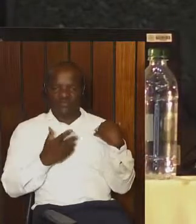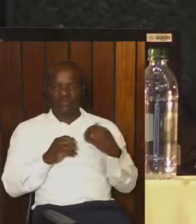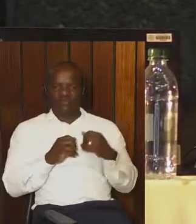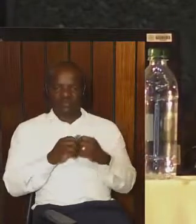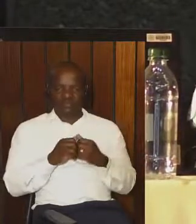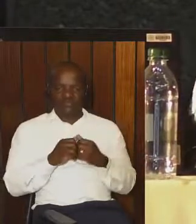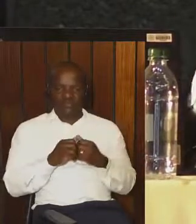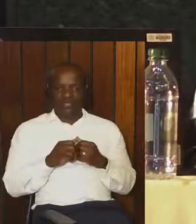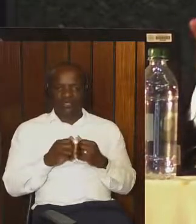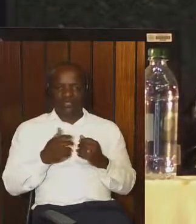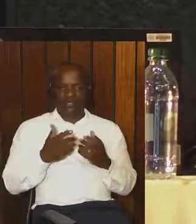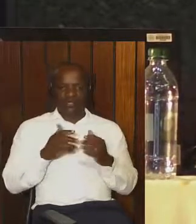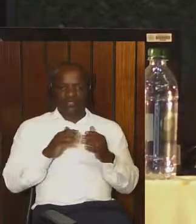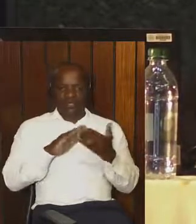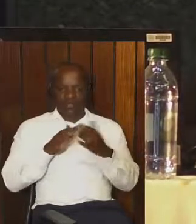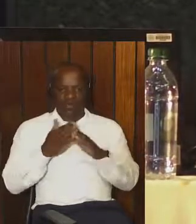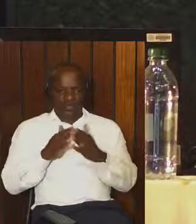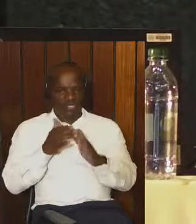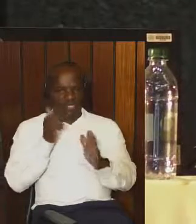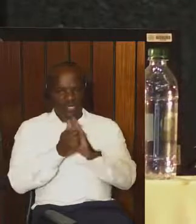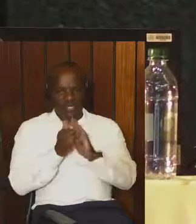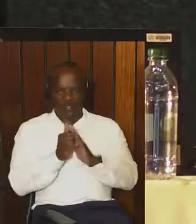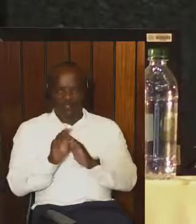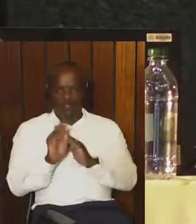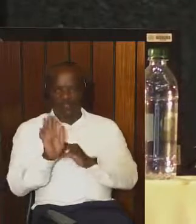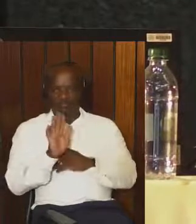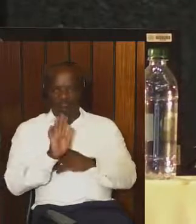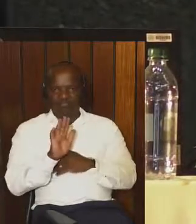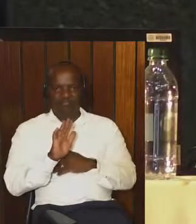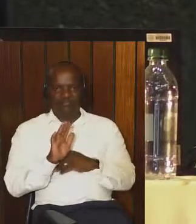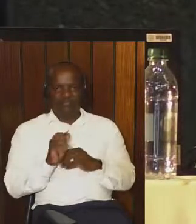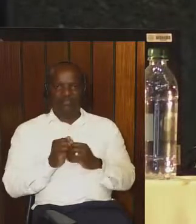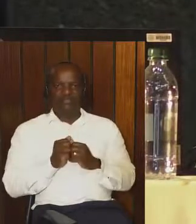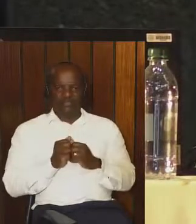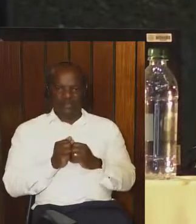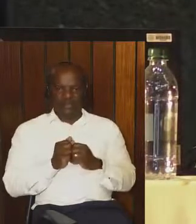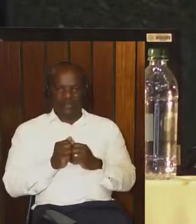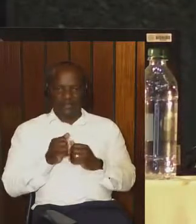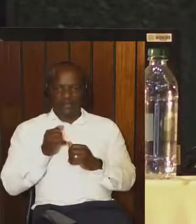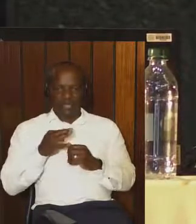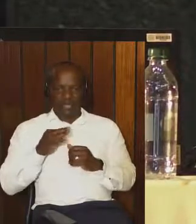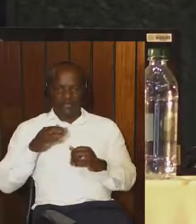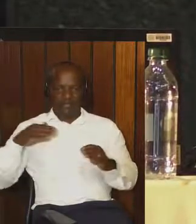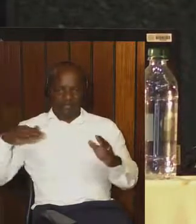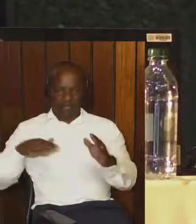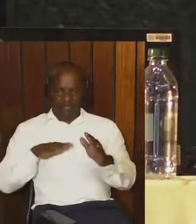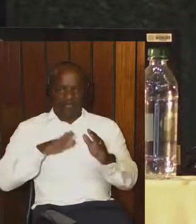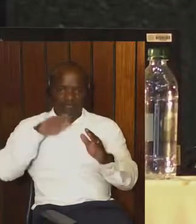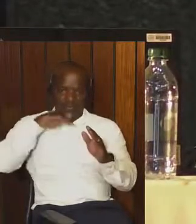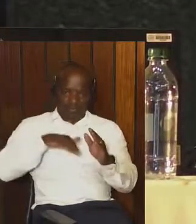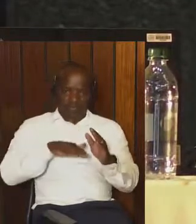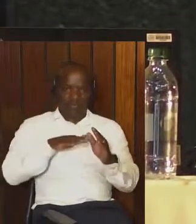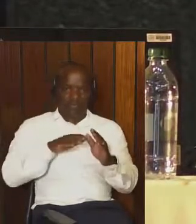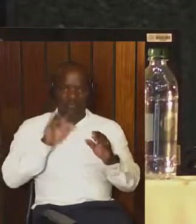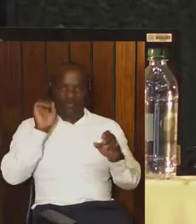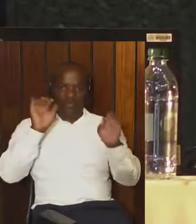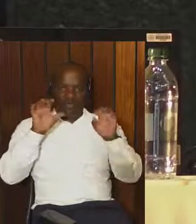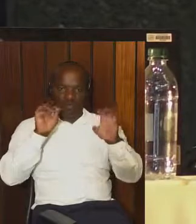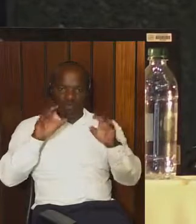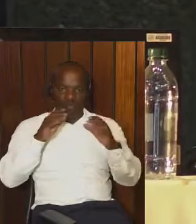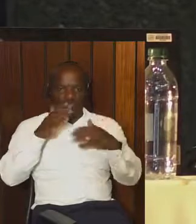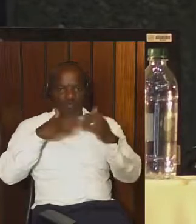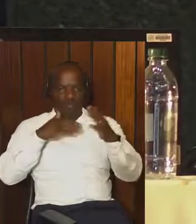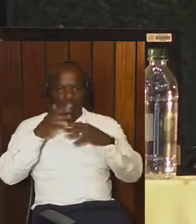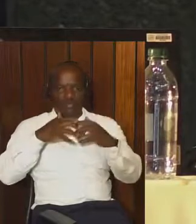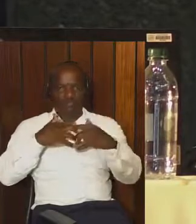avore. So Nagaverka Lele Nakamhore. Era hadi speed ambo rehadi robot dikamo